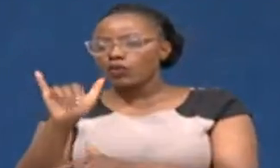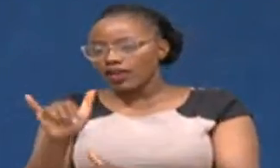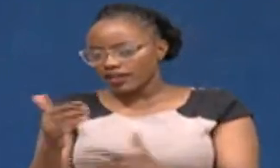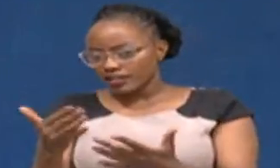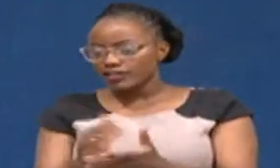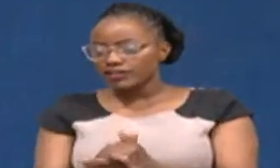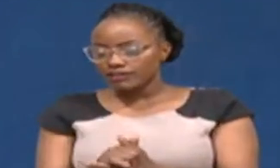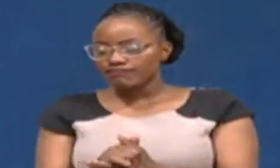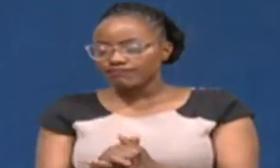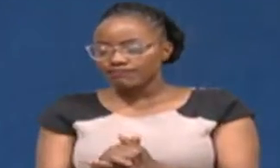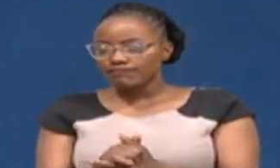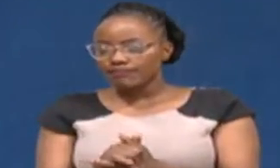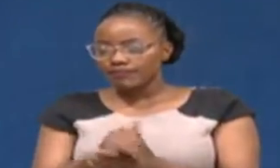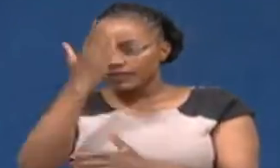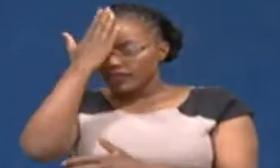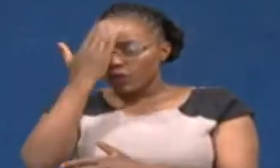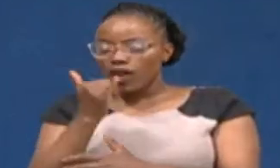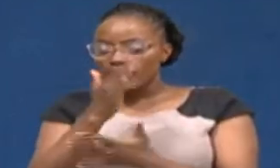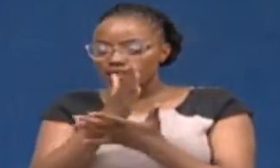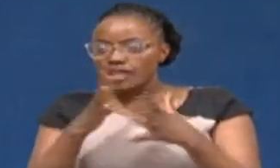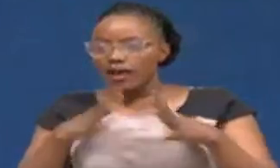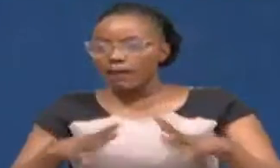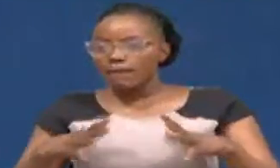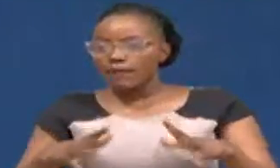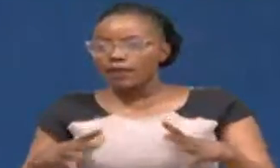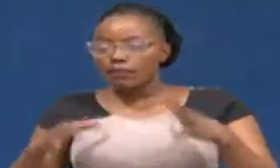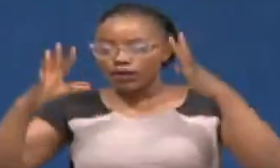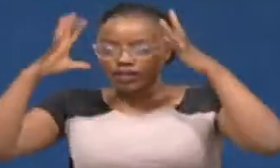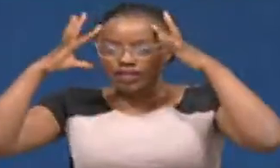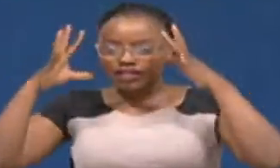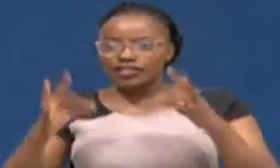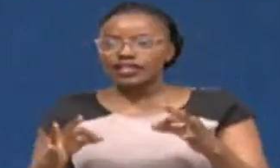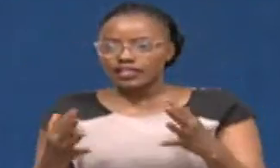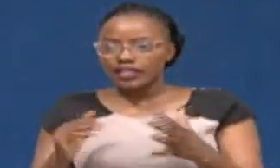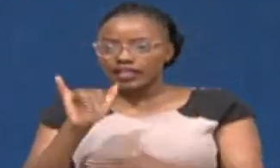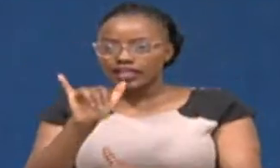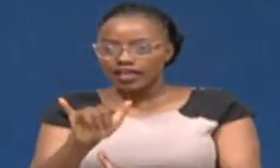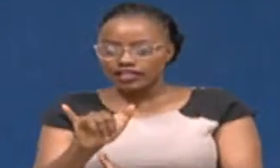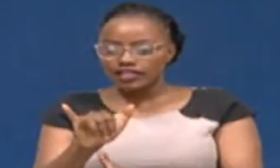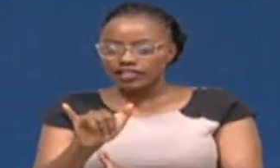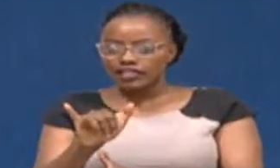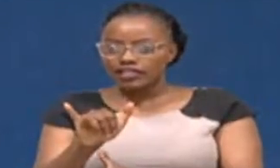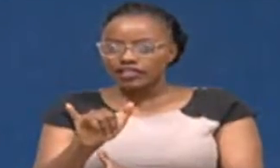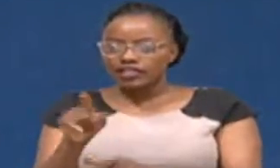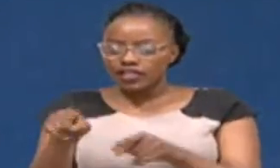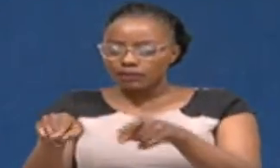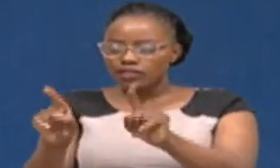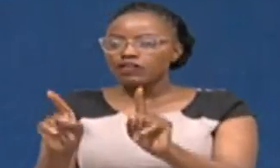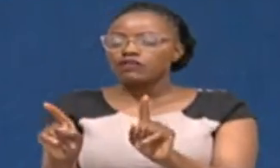so. Because some people decided that